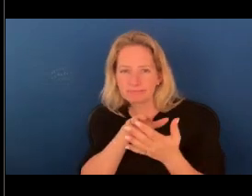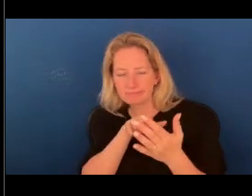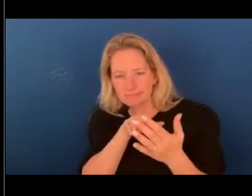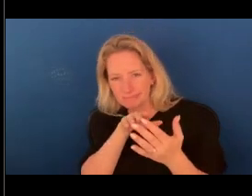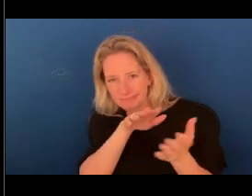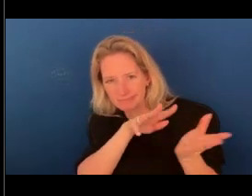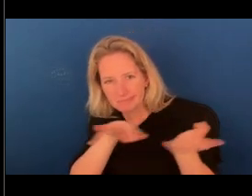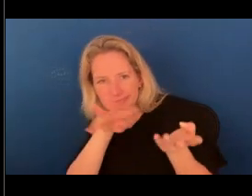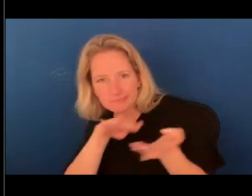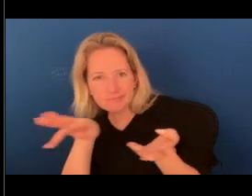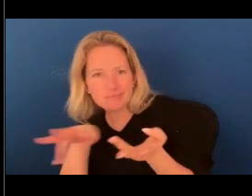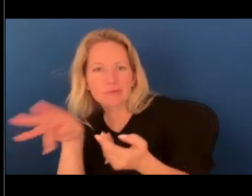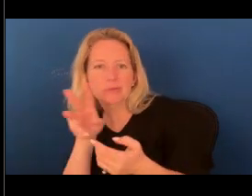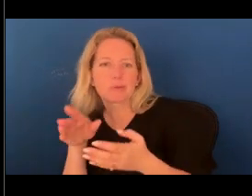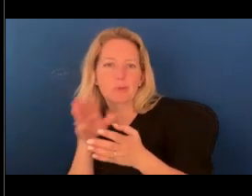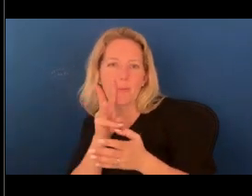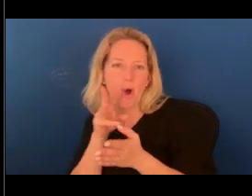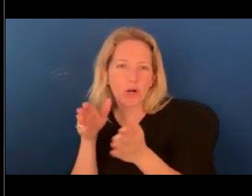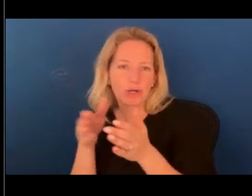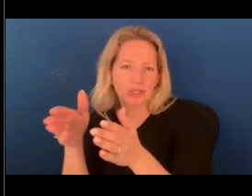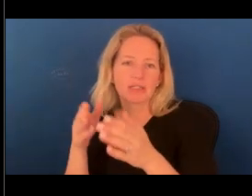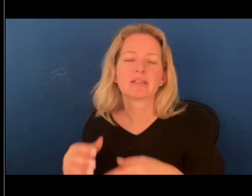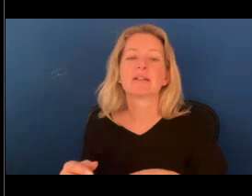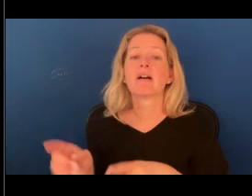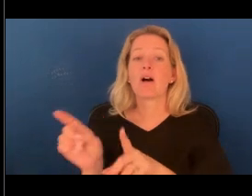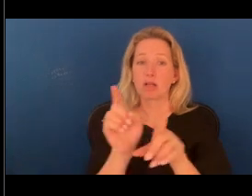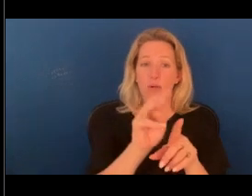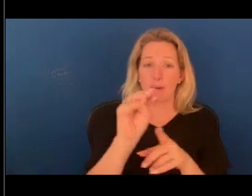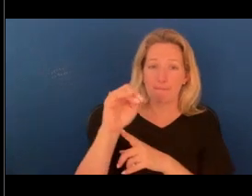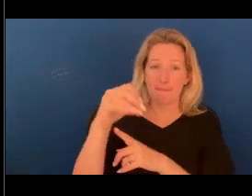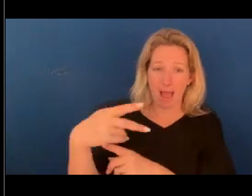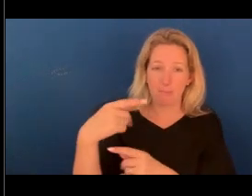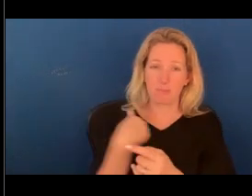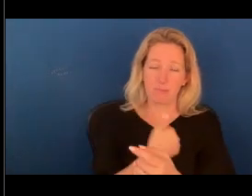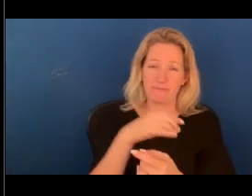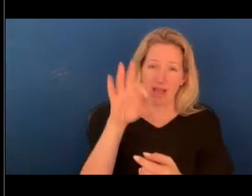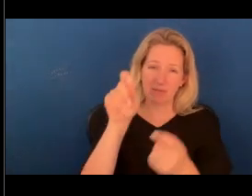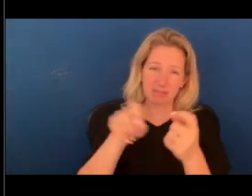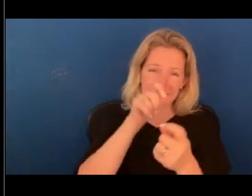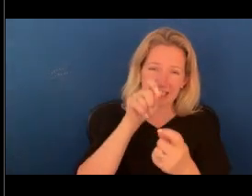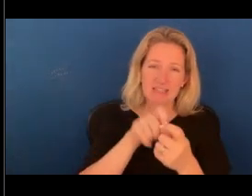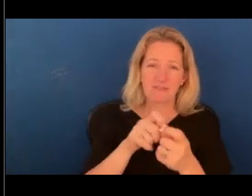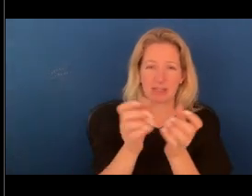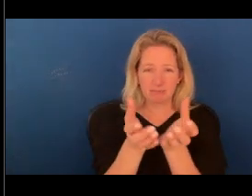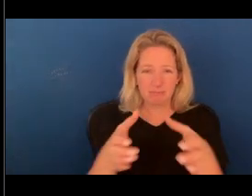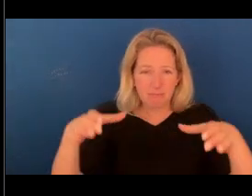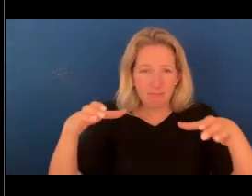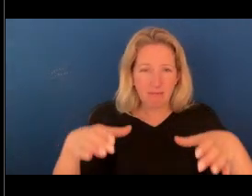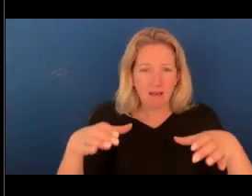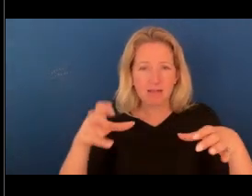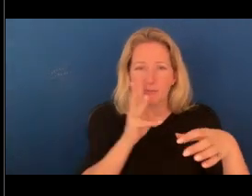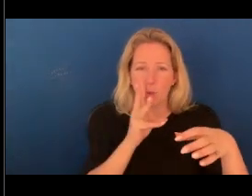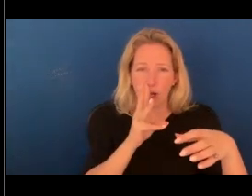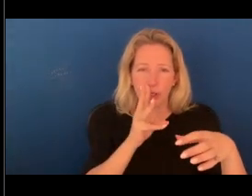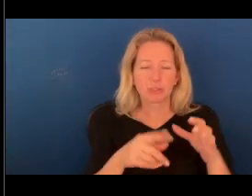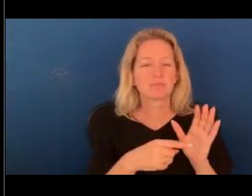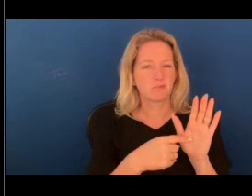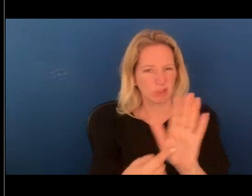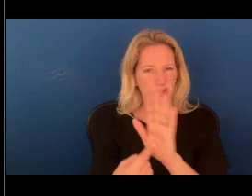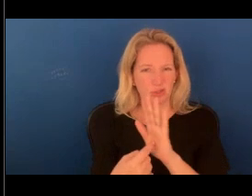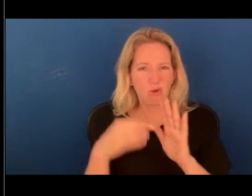microplastics presence for specific domestic water bodies, where we found studies that show this information as well. We intend to